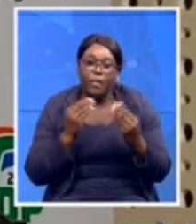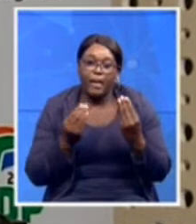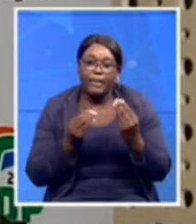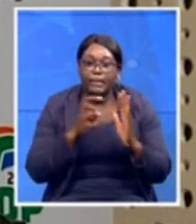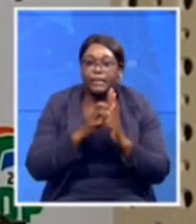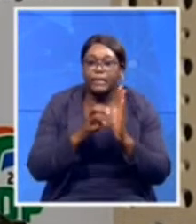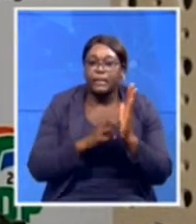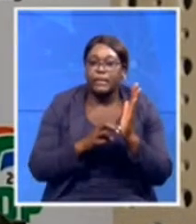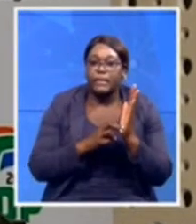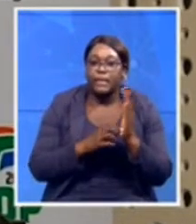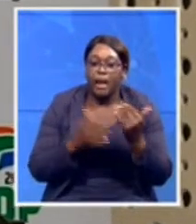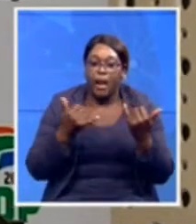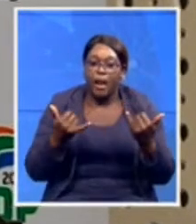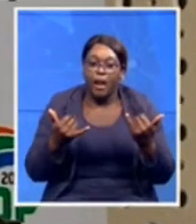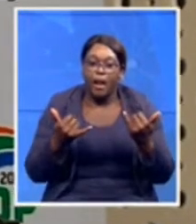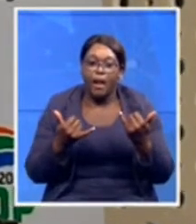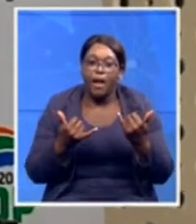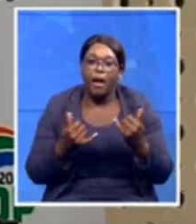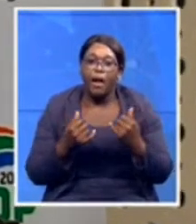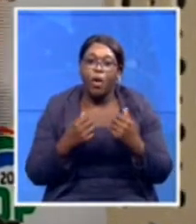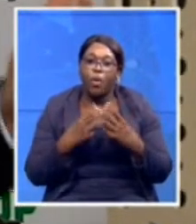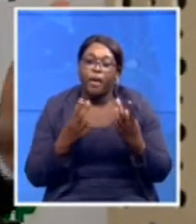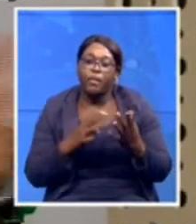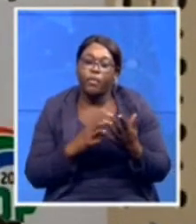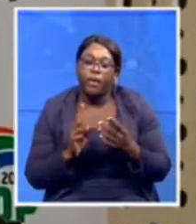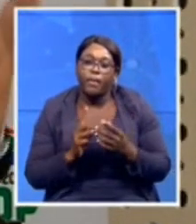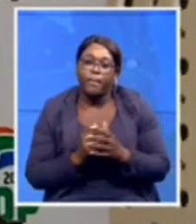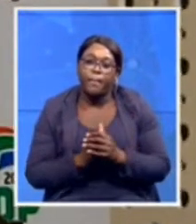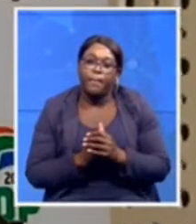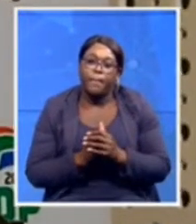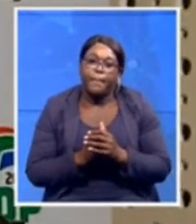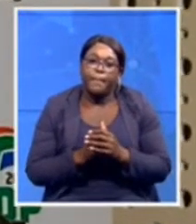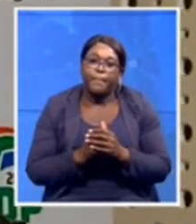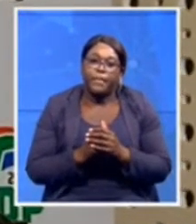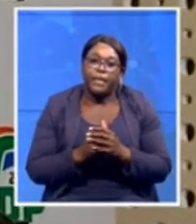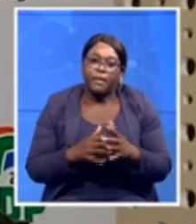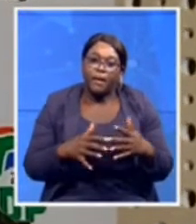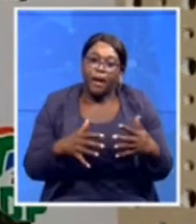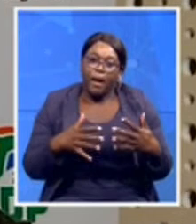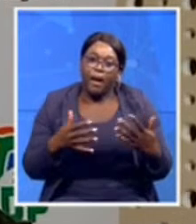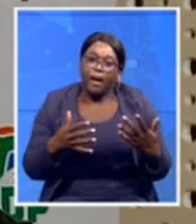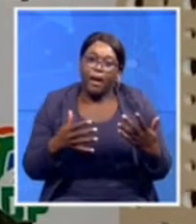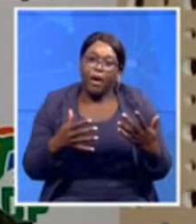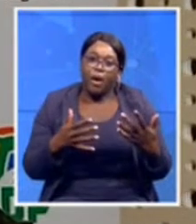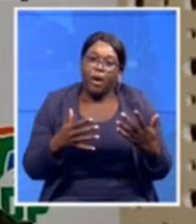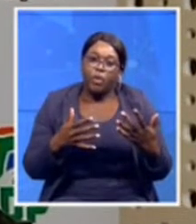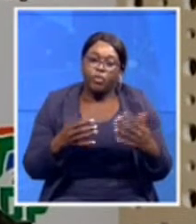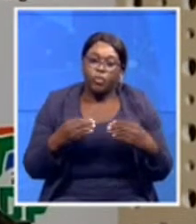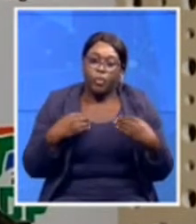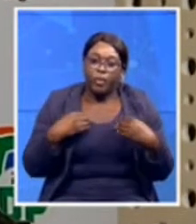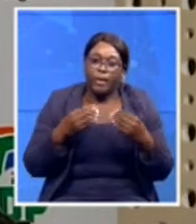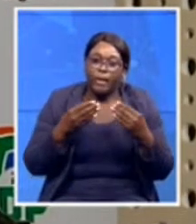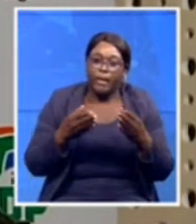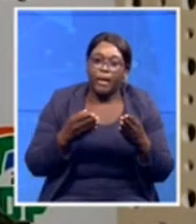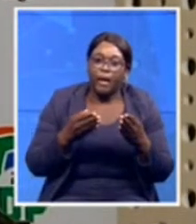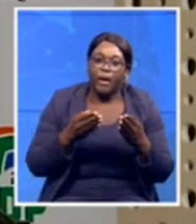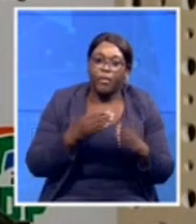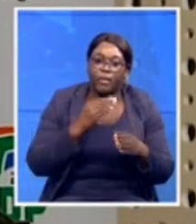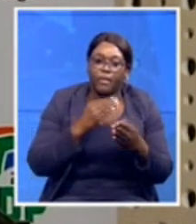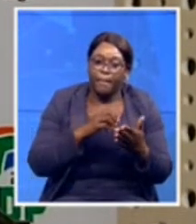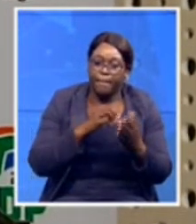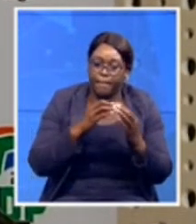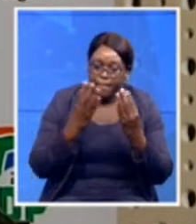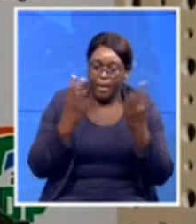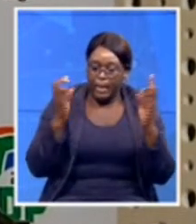assisted us greatly in terms of how do we deal with matters that are properly before the Film and Publication Board. In the past, prior